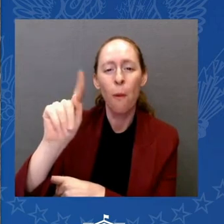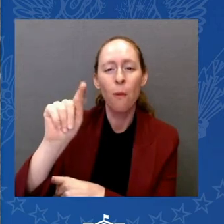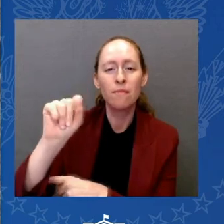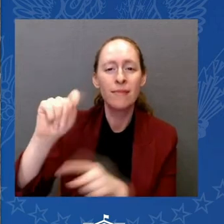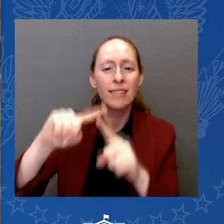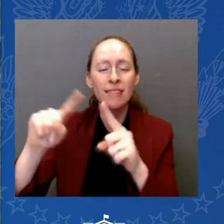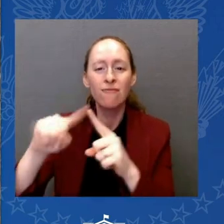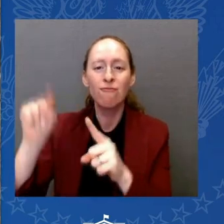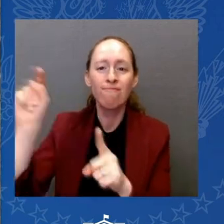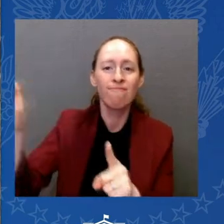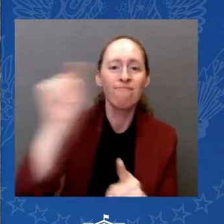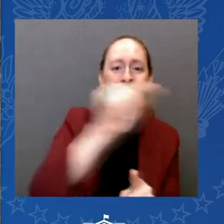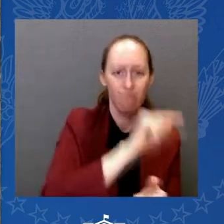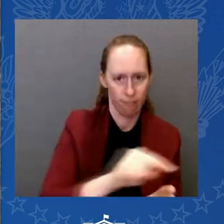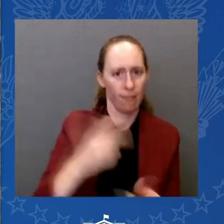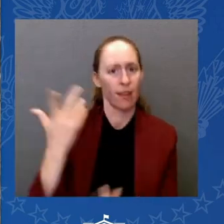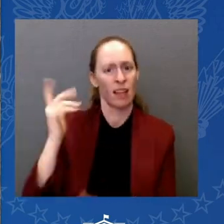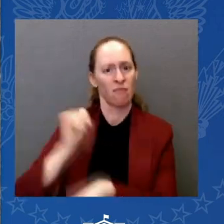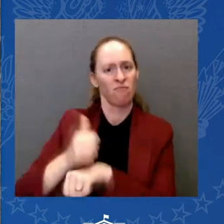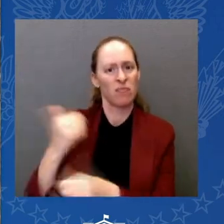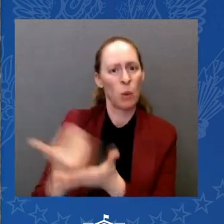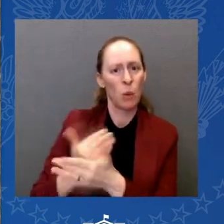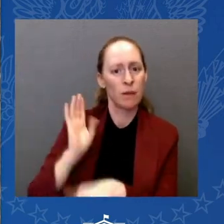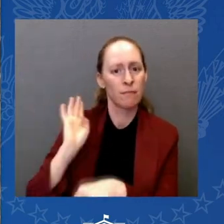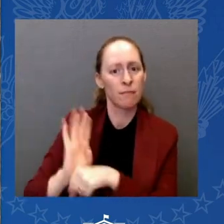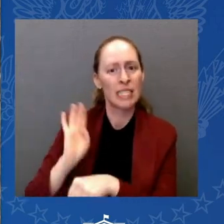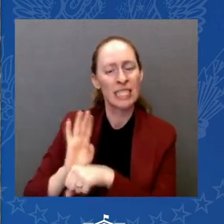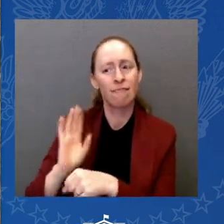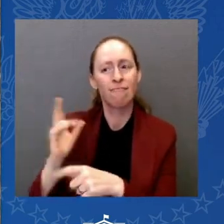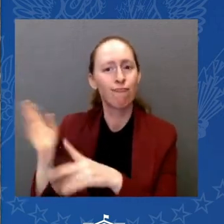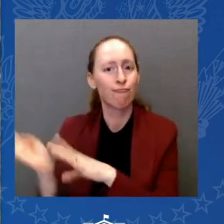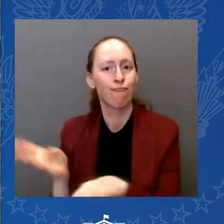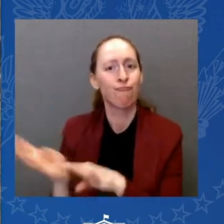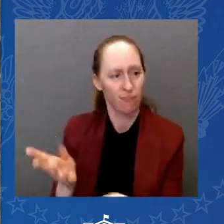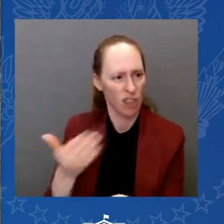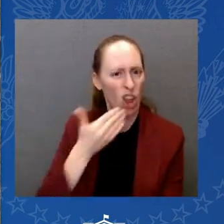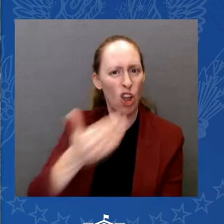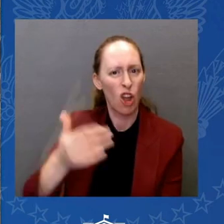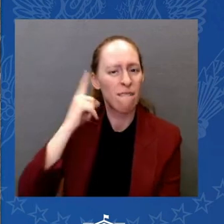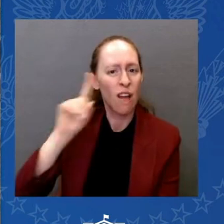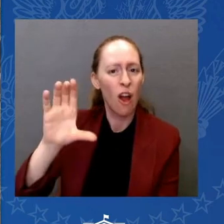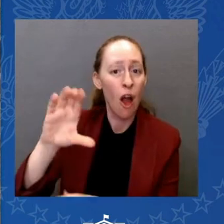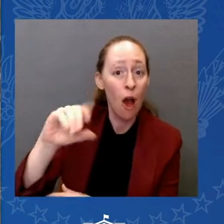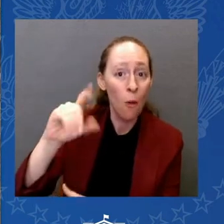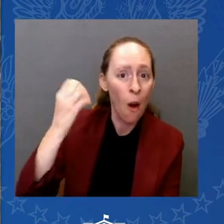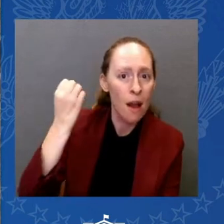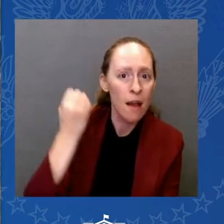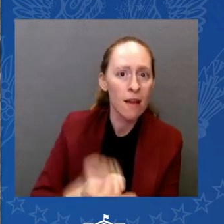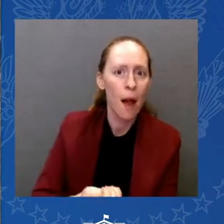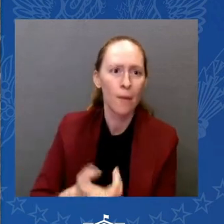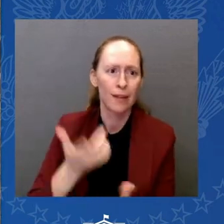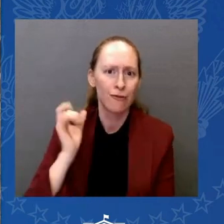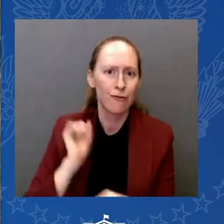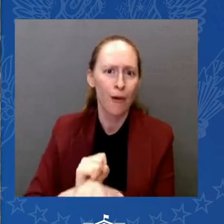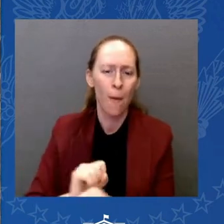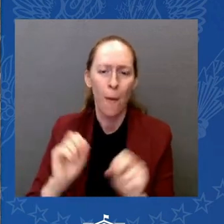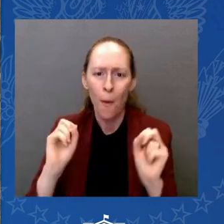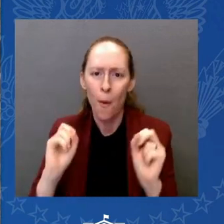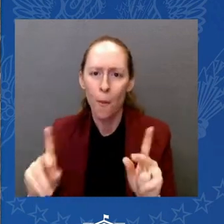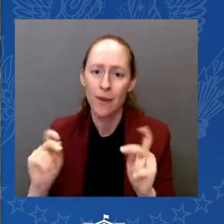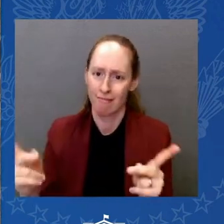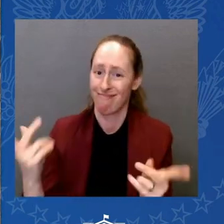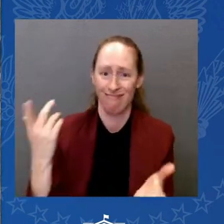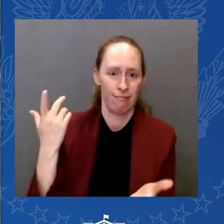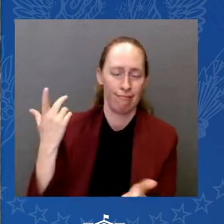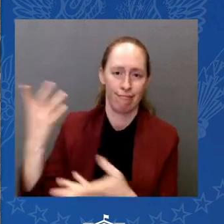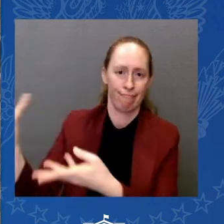did. When you say your son died, when he didn't die, he died years later. Unfortunately, he died of cancer. Bo